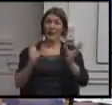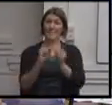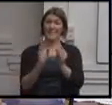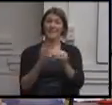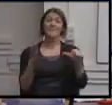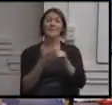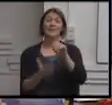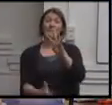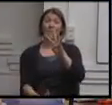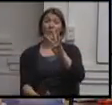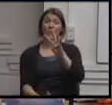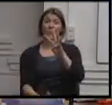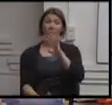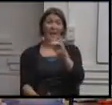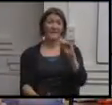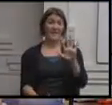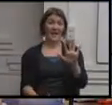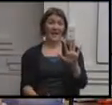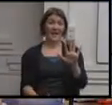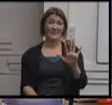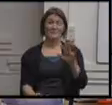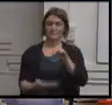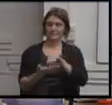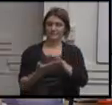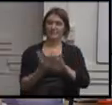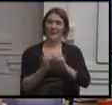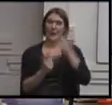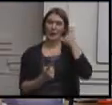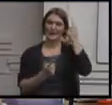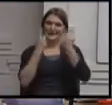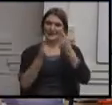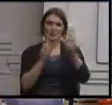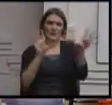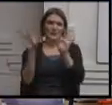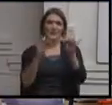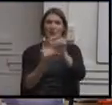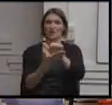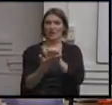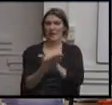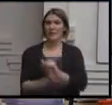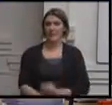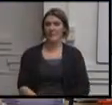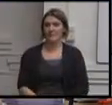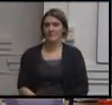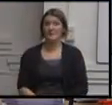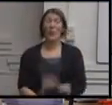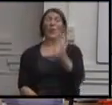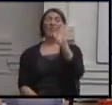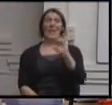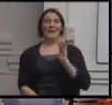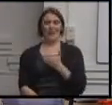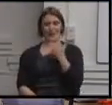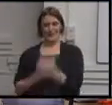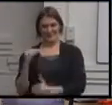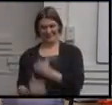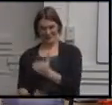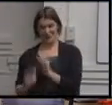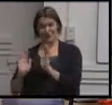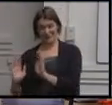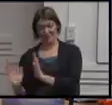page 4 through 5, procedure for consideration of select board agenda items. So that's the procedure.